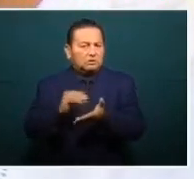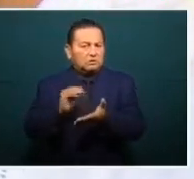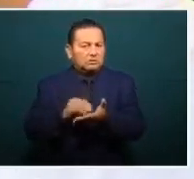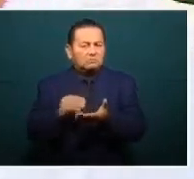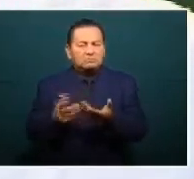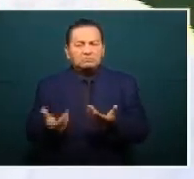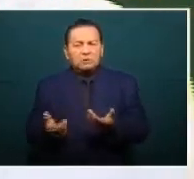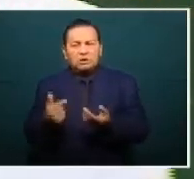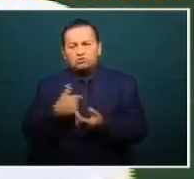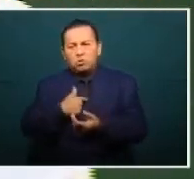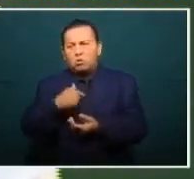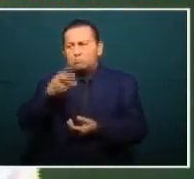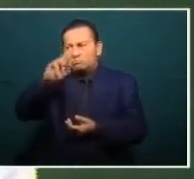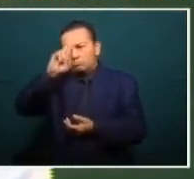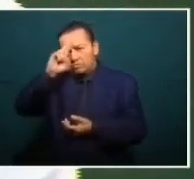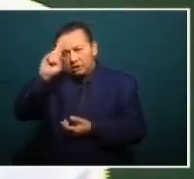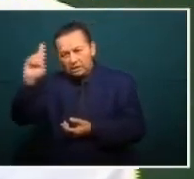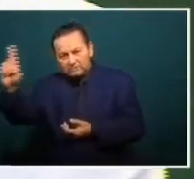citizens.